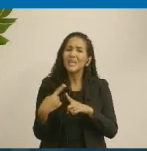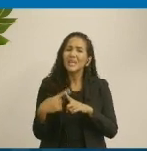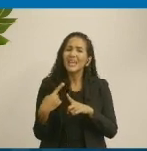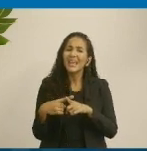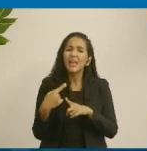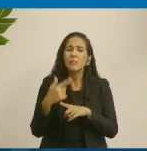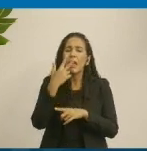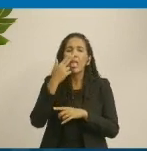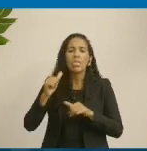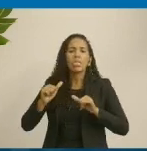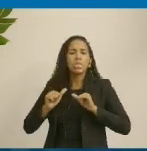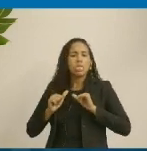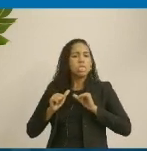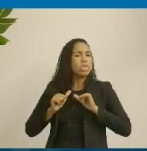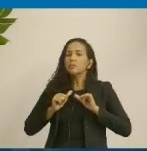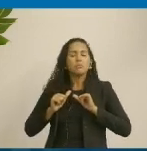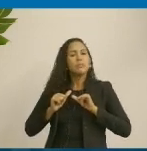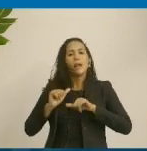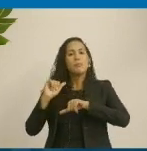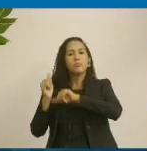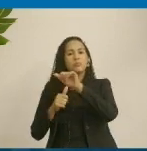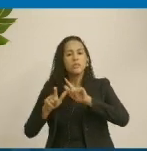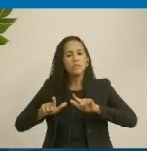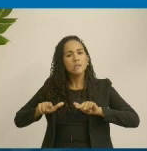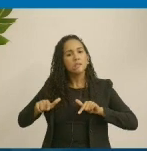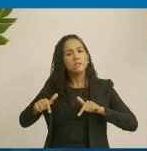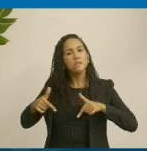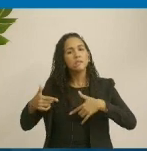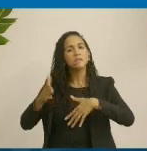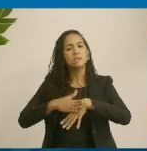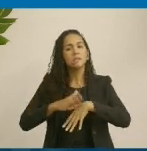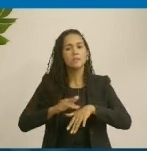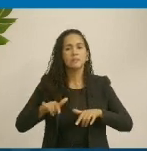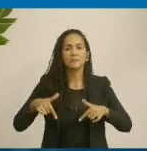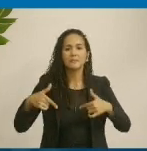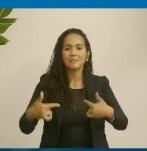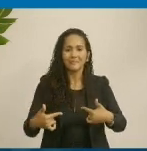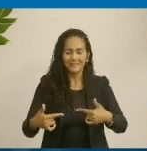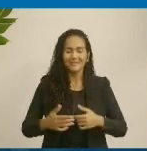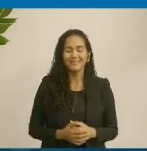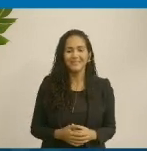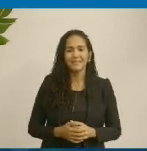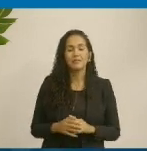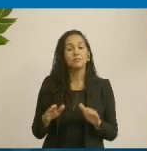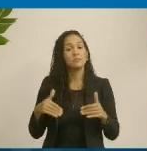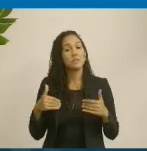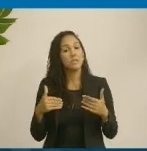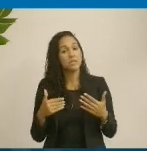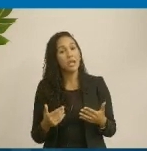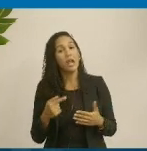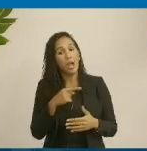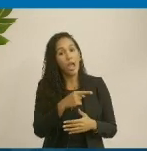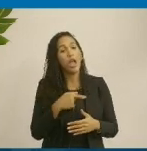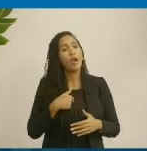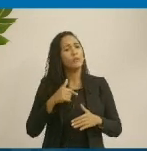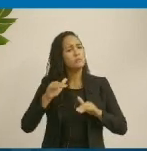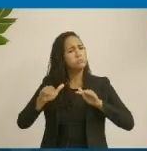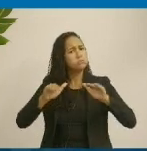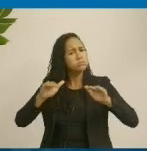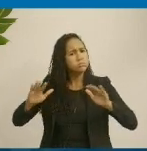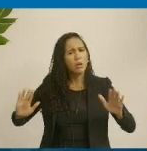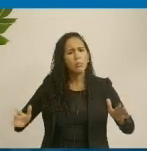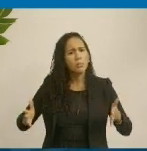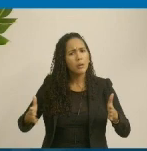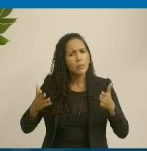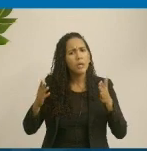so they don't feel overwhelmed by the choice here. So again, bravo, and just encouraging everyone here in this conversation to think about how we